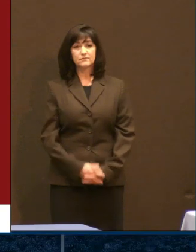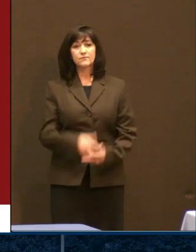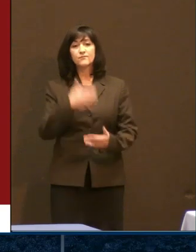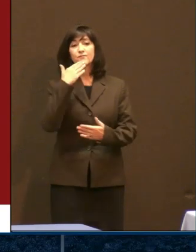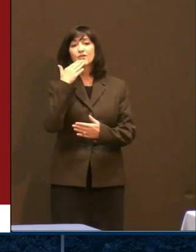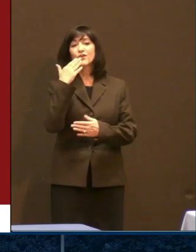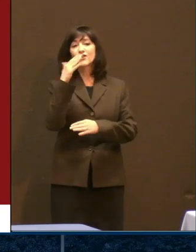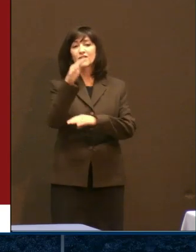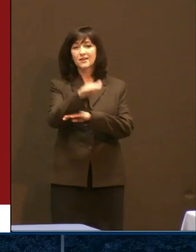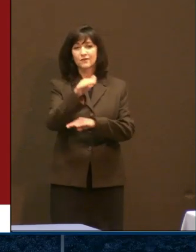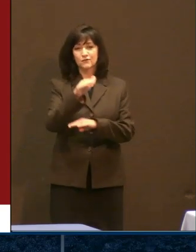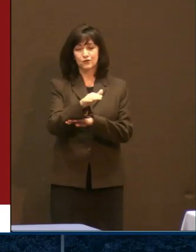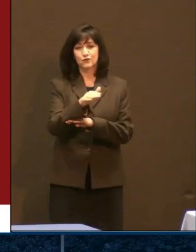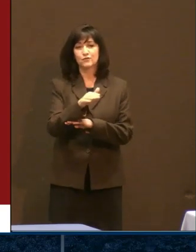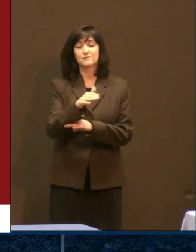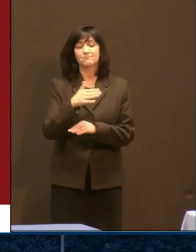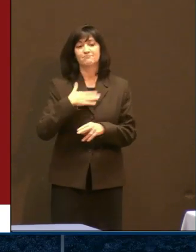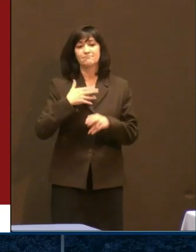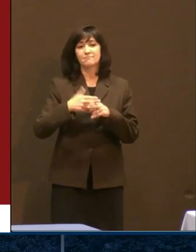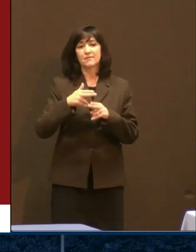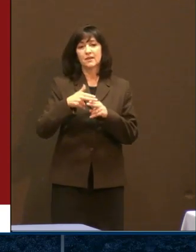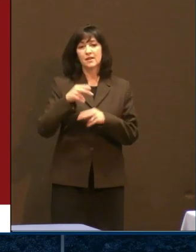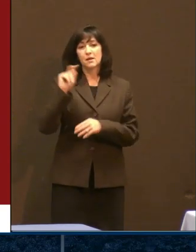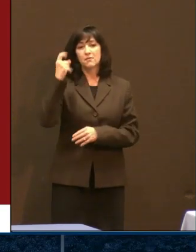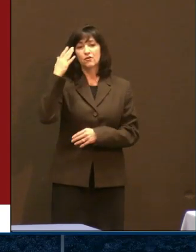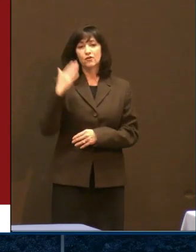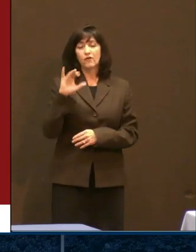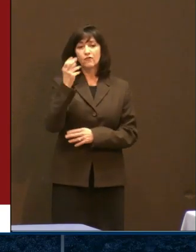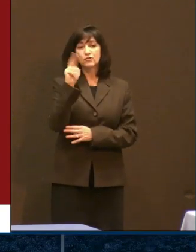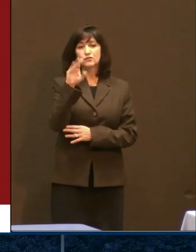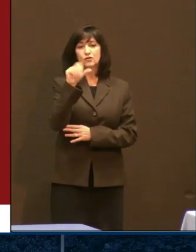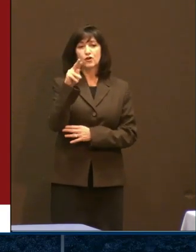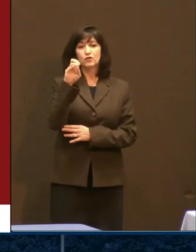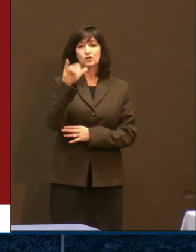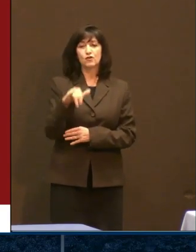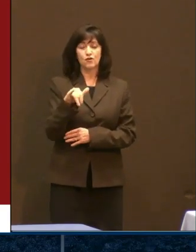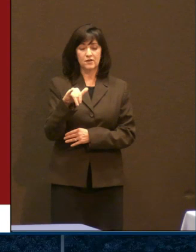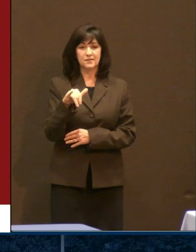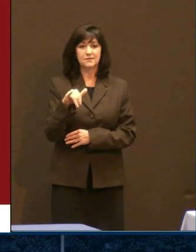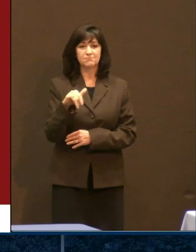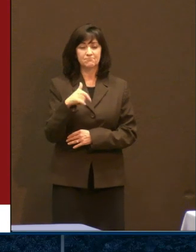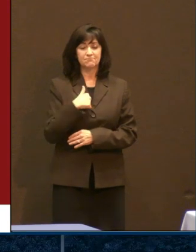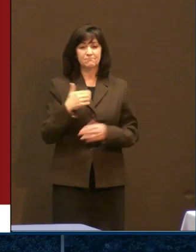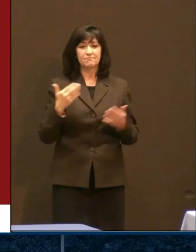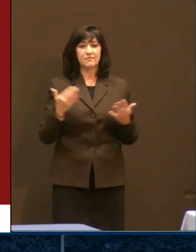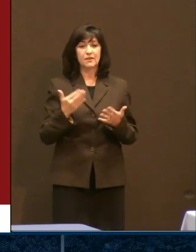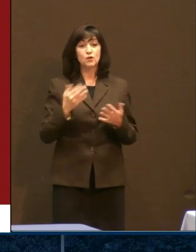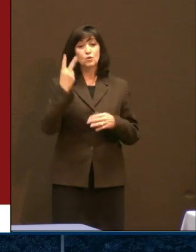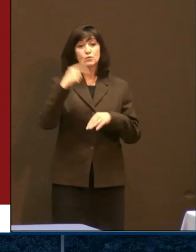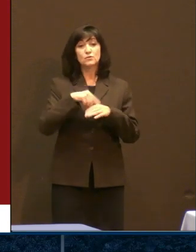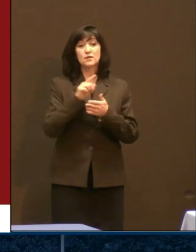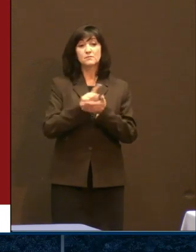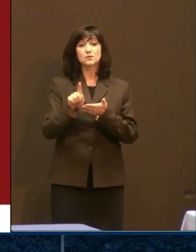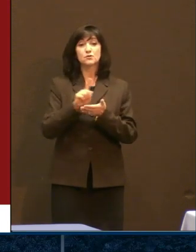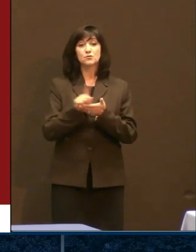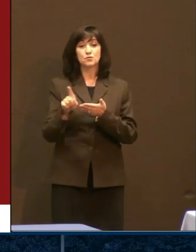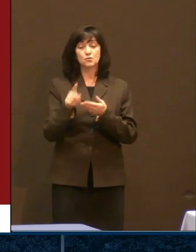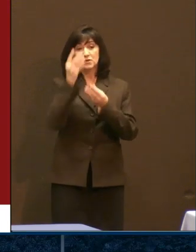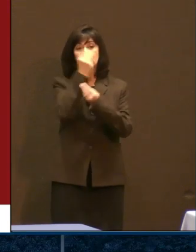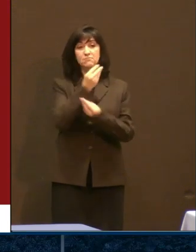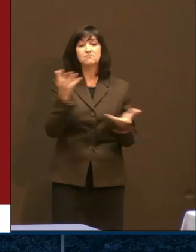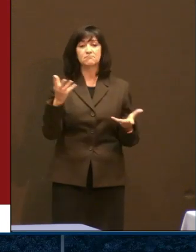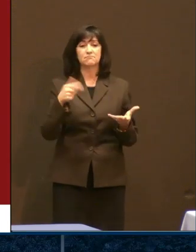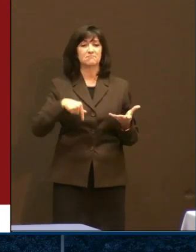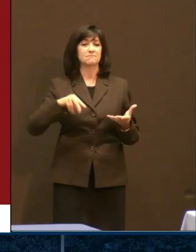Good afternoon. I'm Governor John Carney here for the second of our biweekly press briefings on Delaware's response to